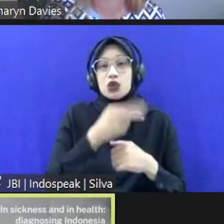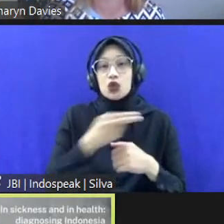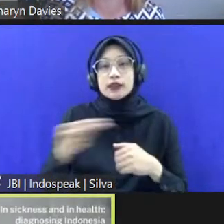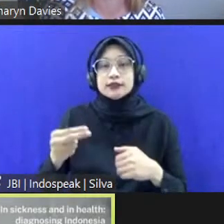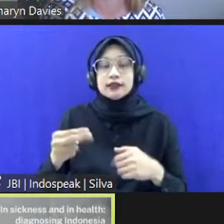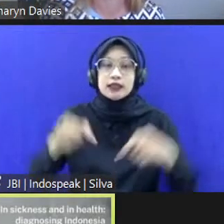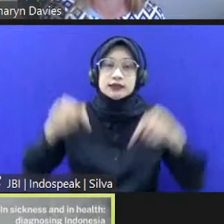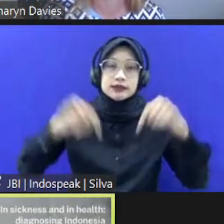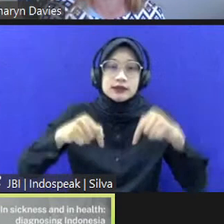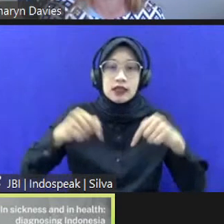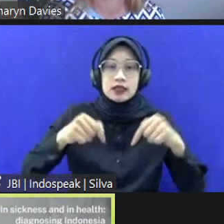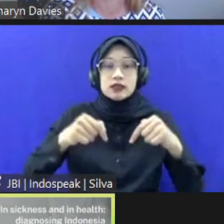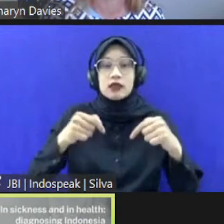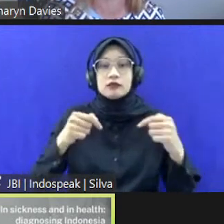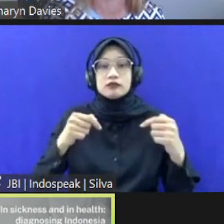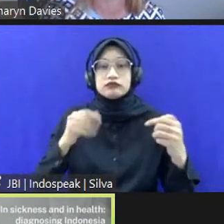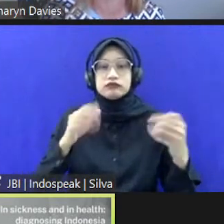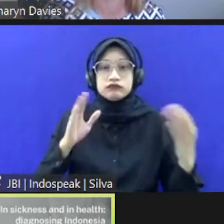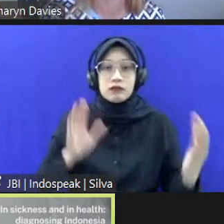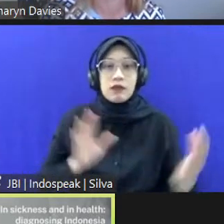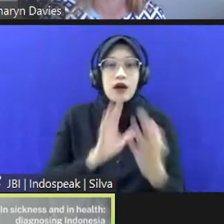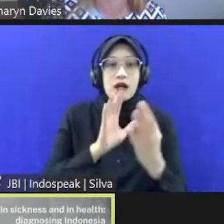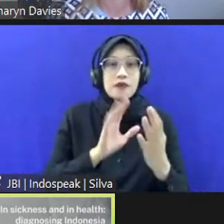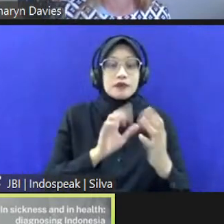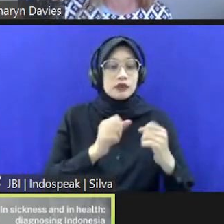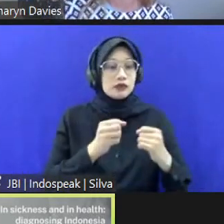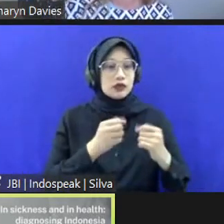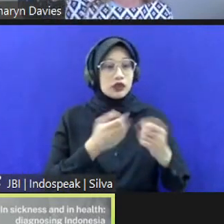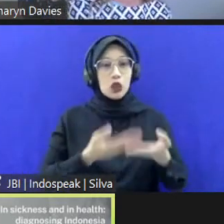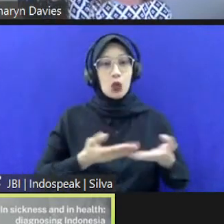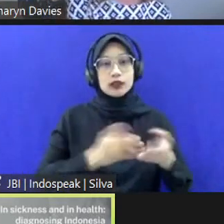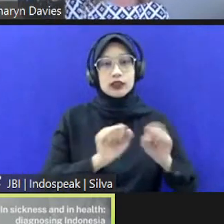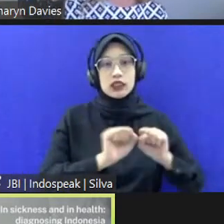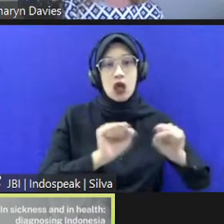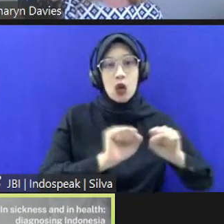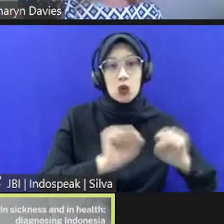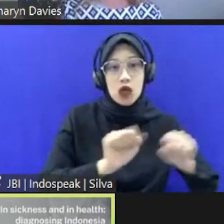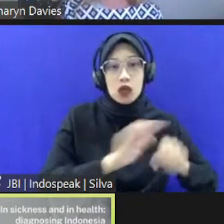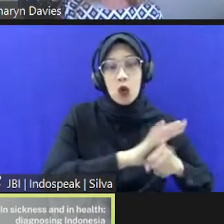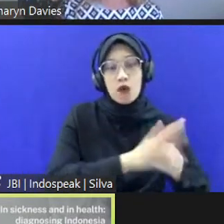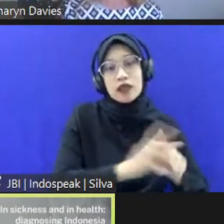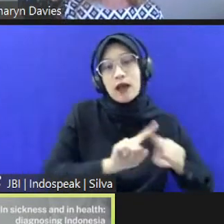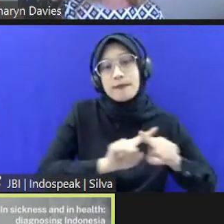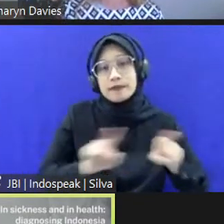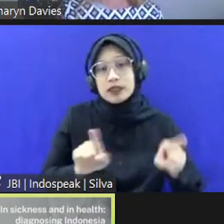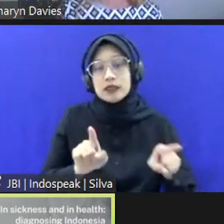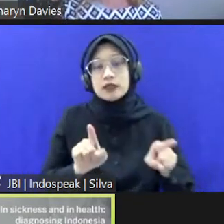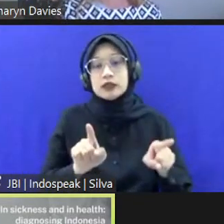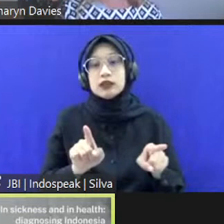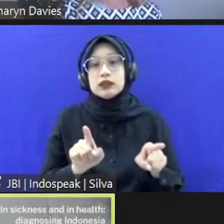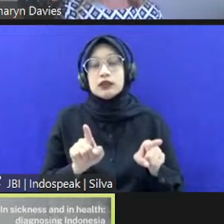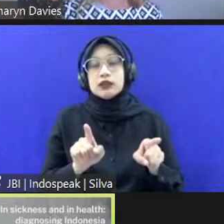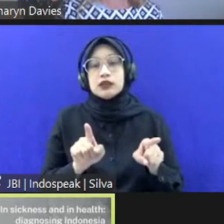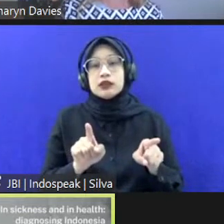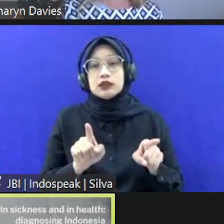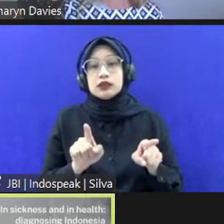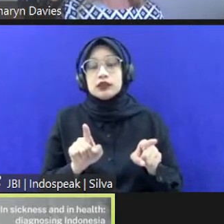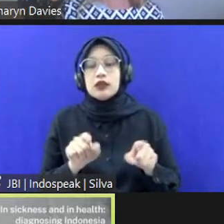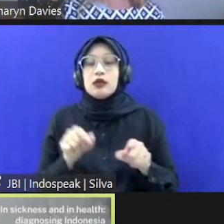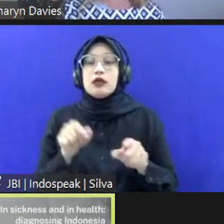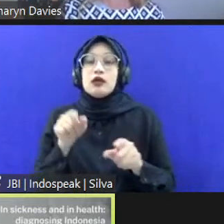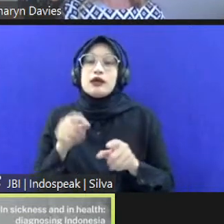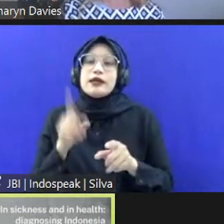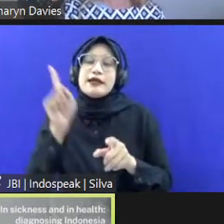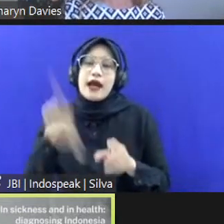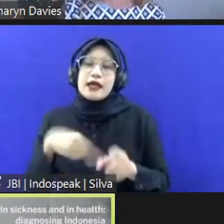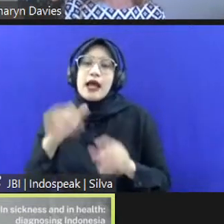only from this emerging infectious disease, but also based on the Bappenas assessment, for example,